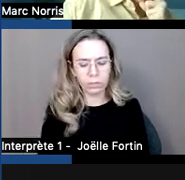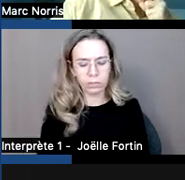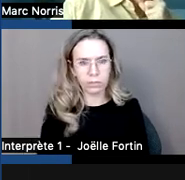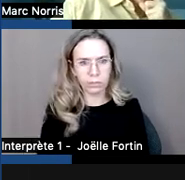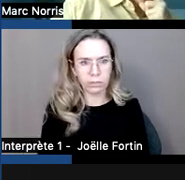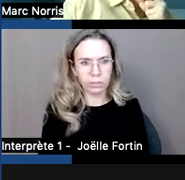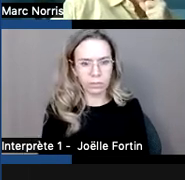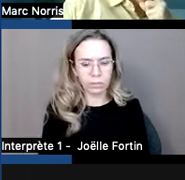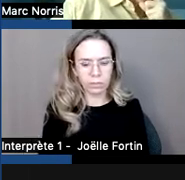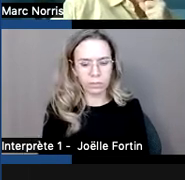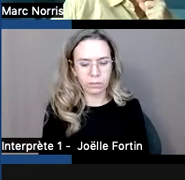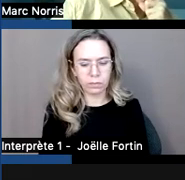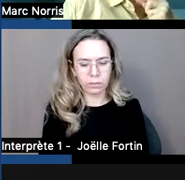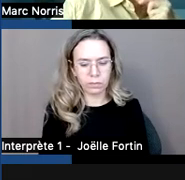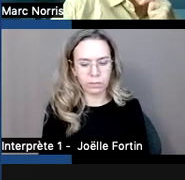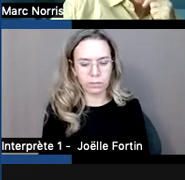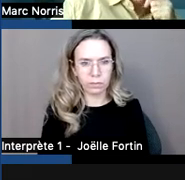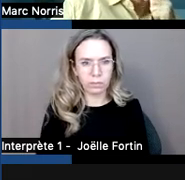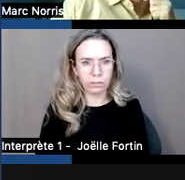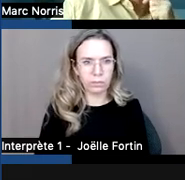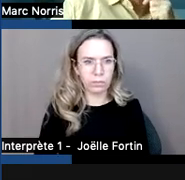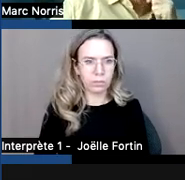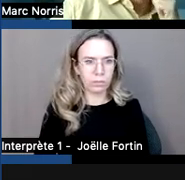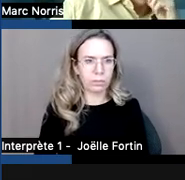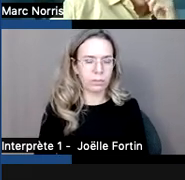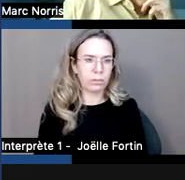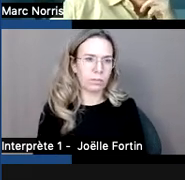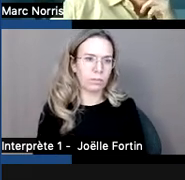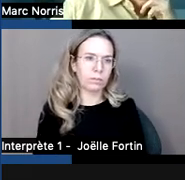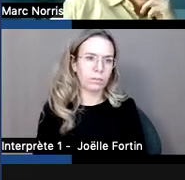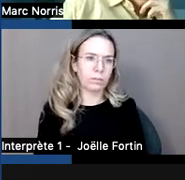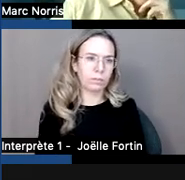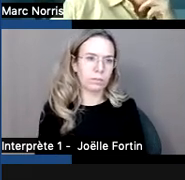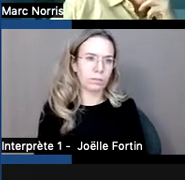to figure out the answer, but there's always a reason.